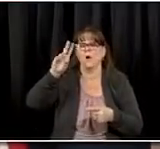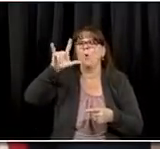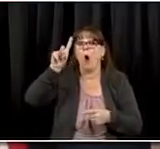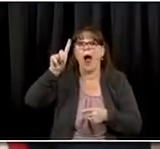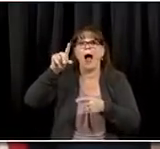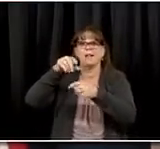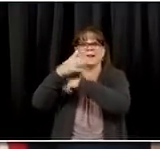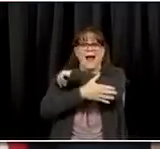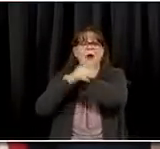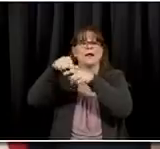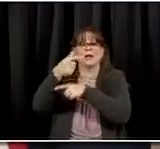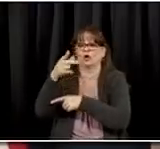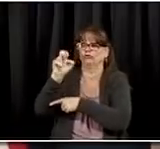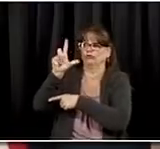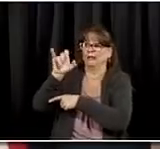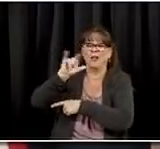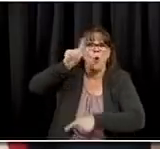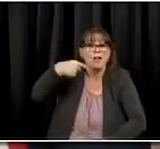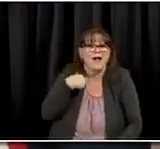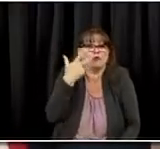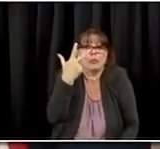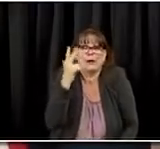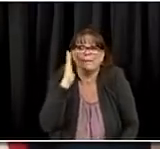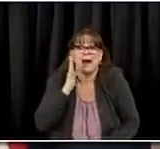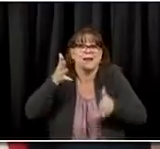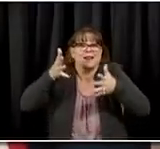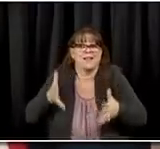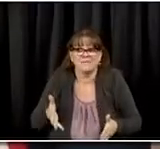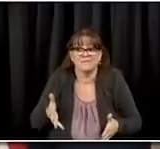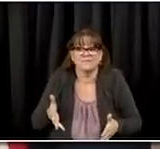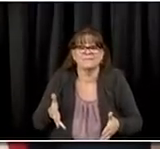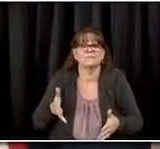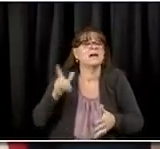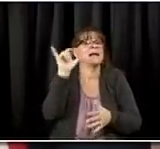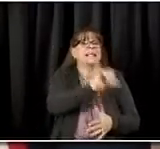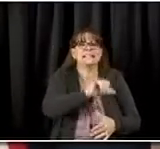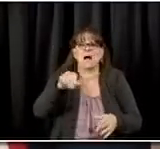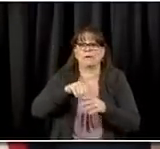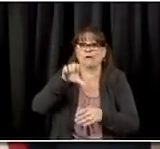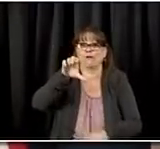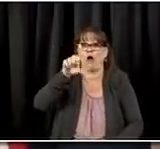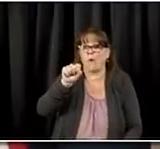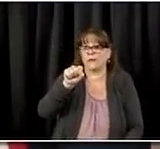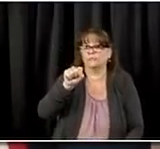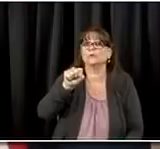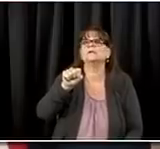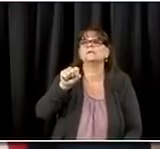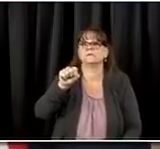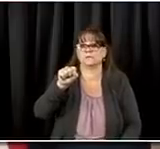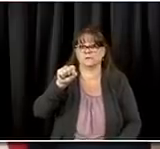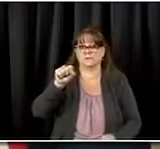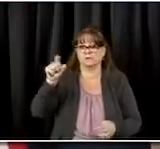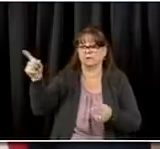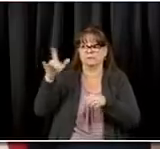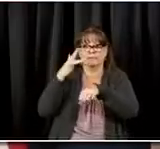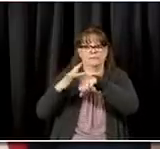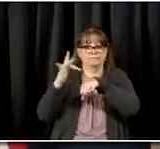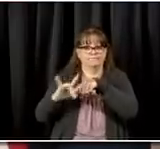ICU beds available. Also, there's a crunch in some of these areas in the non-ICU beds too. But there